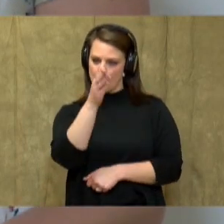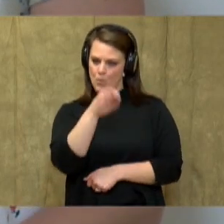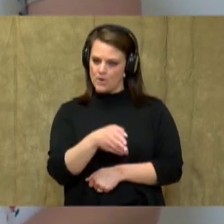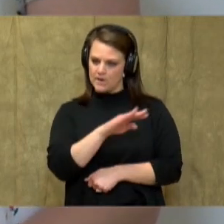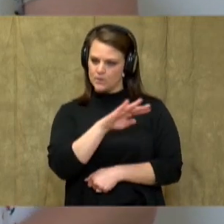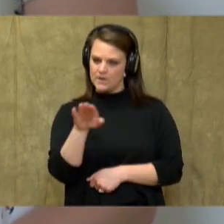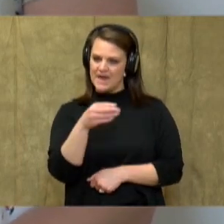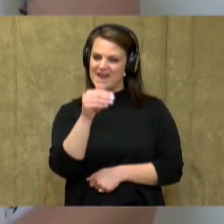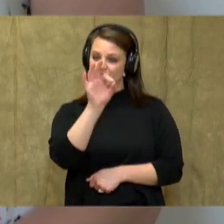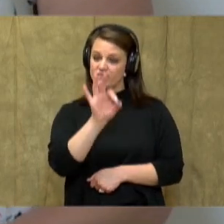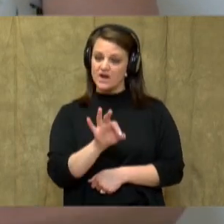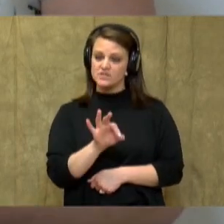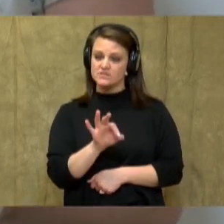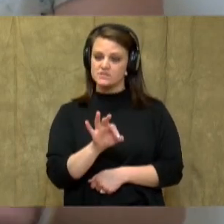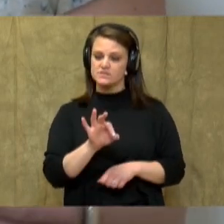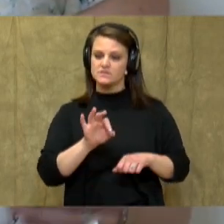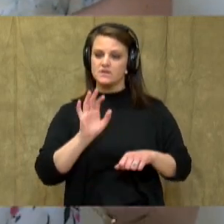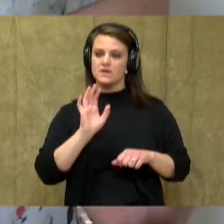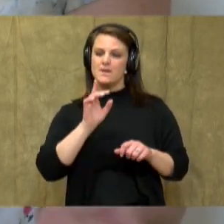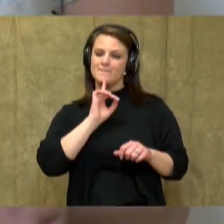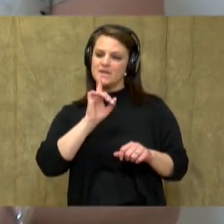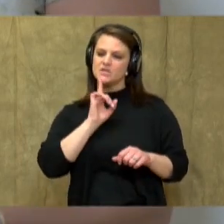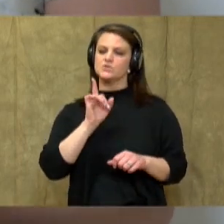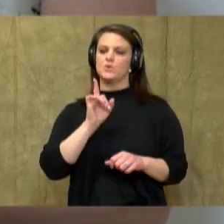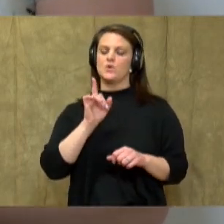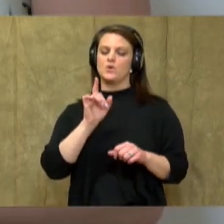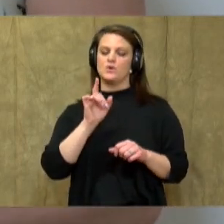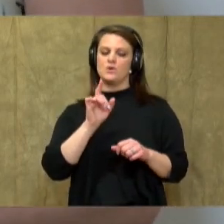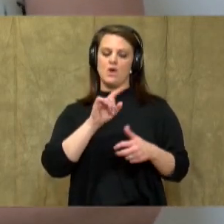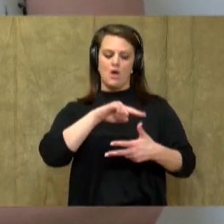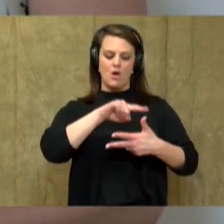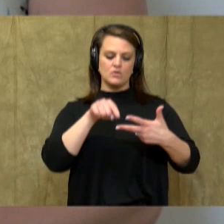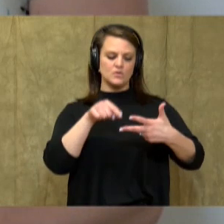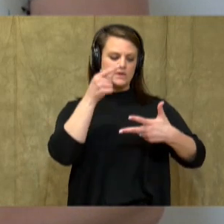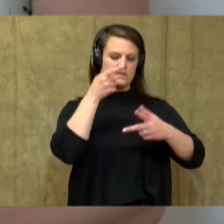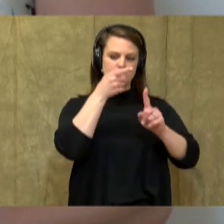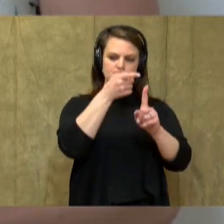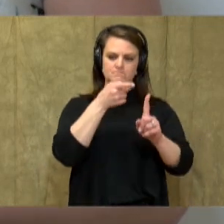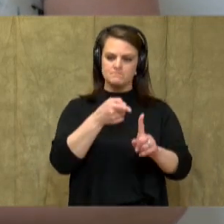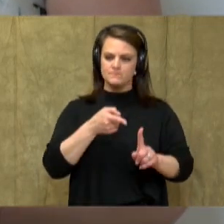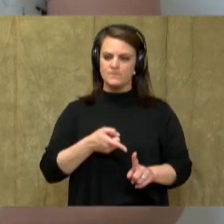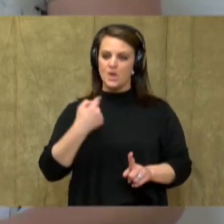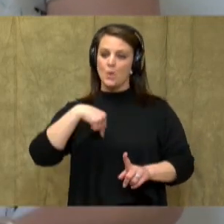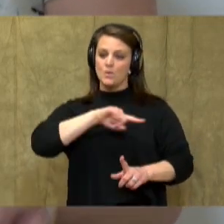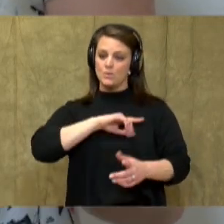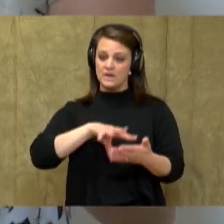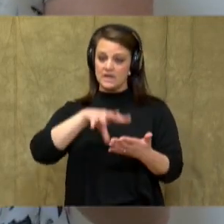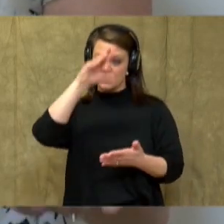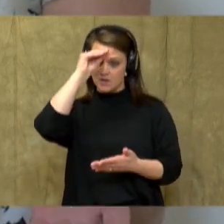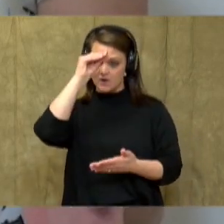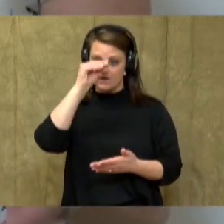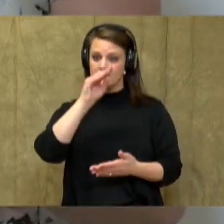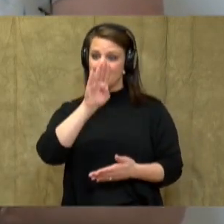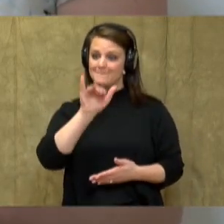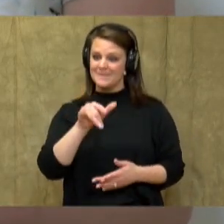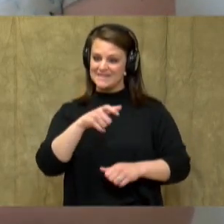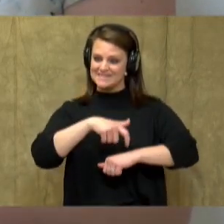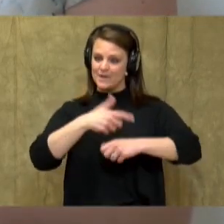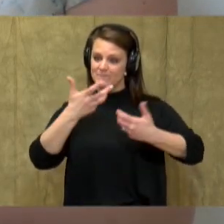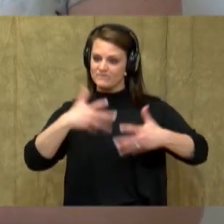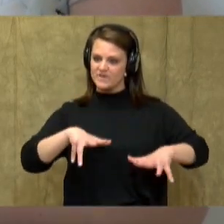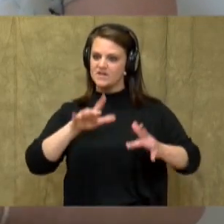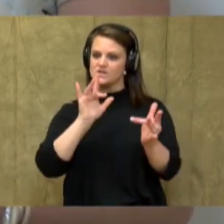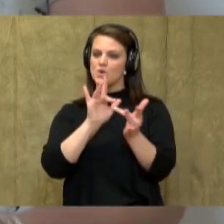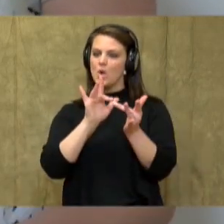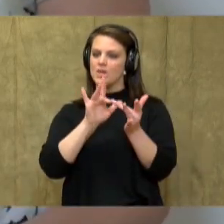week we went into fractions to make sure that all three essential concepts were covered by the time you all finish your online